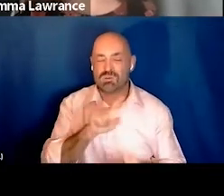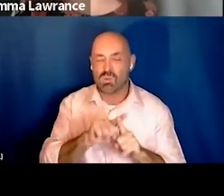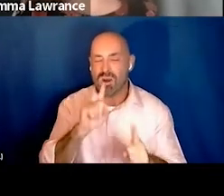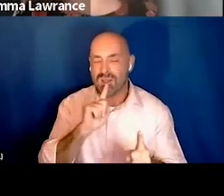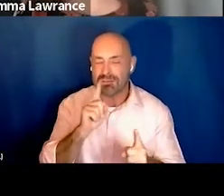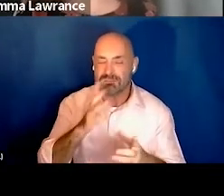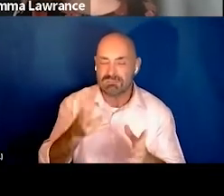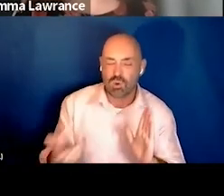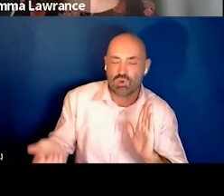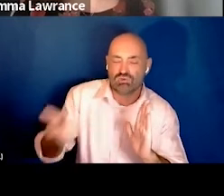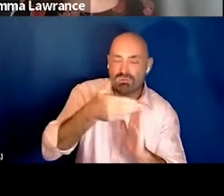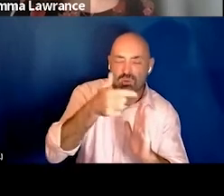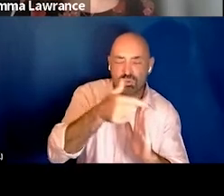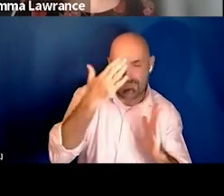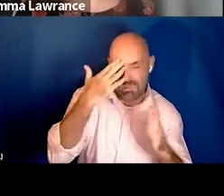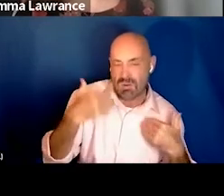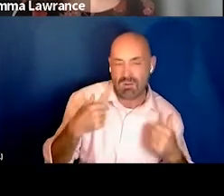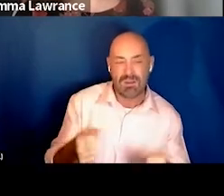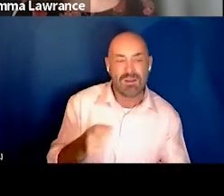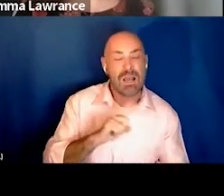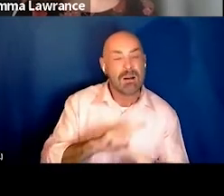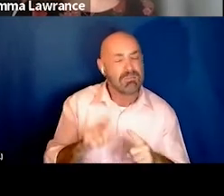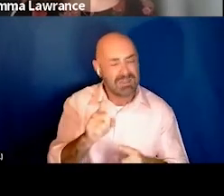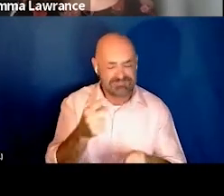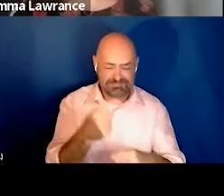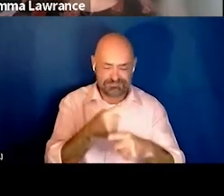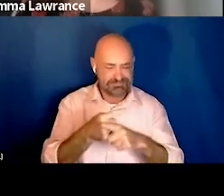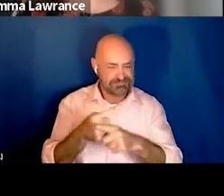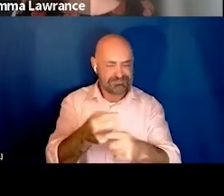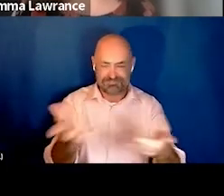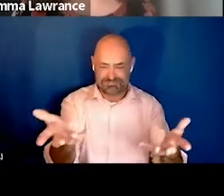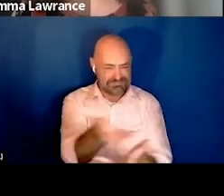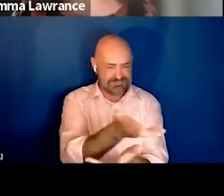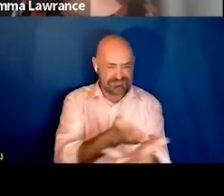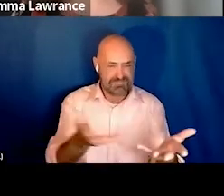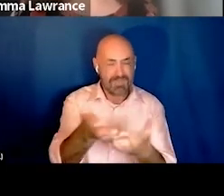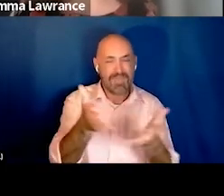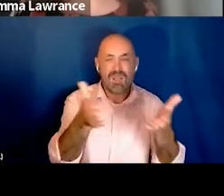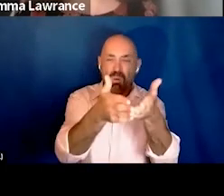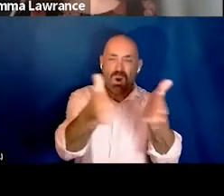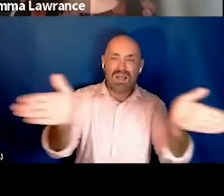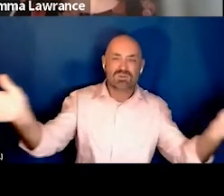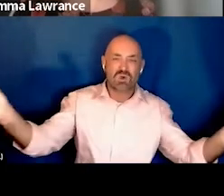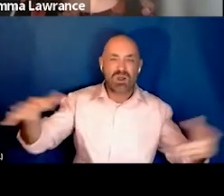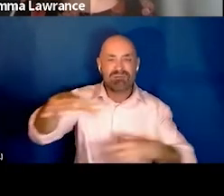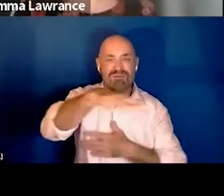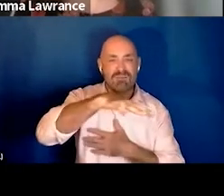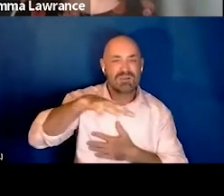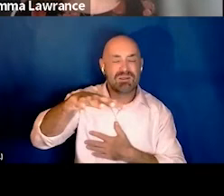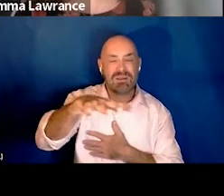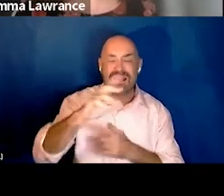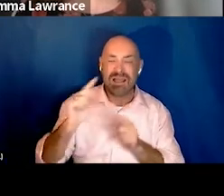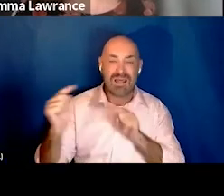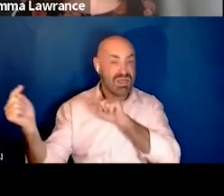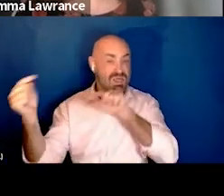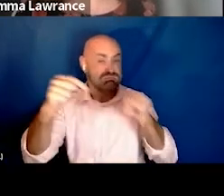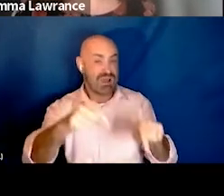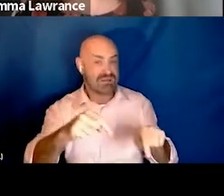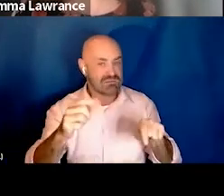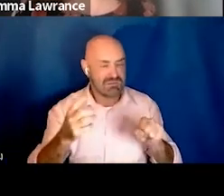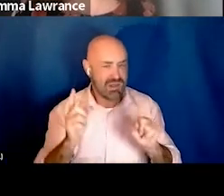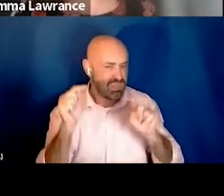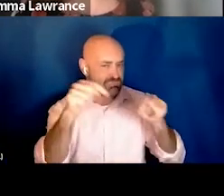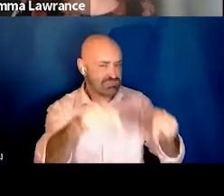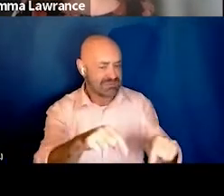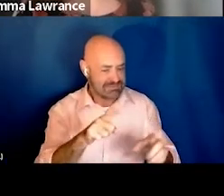didn't see reflected at the time was conversations around this wider environment and this threat that young children and